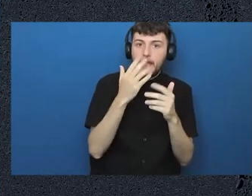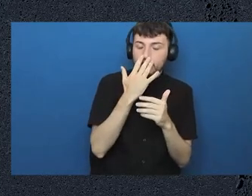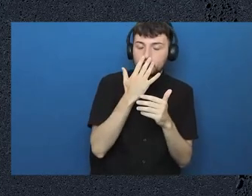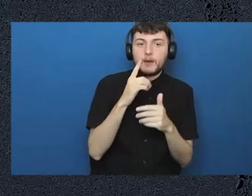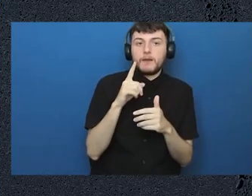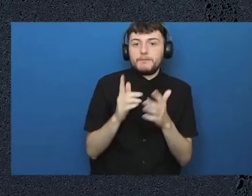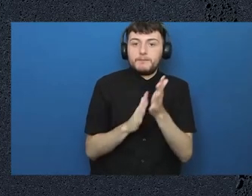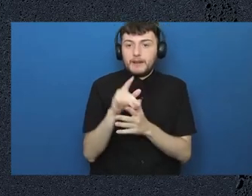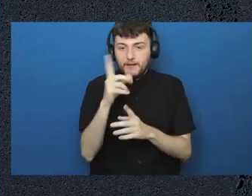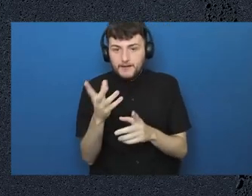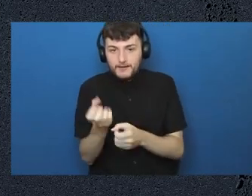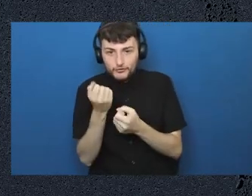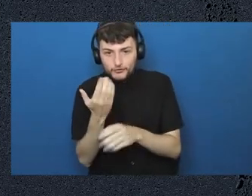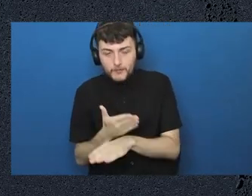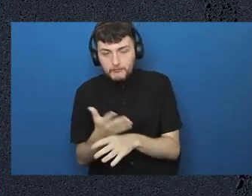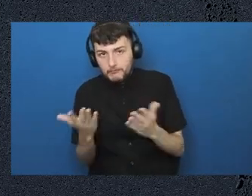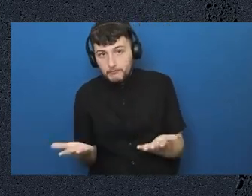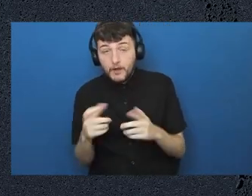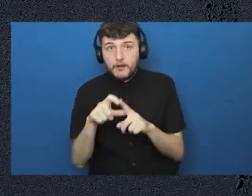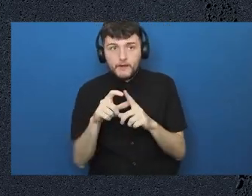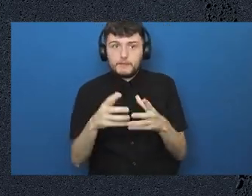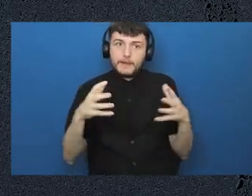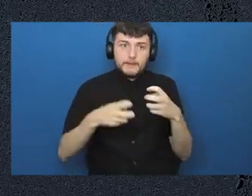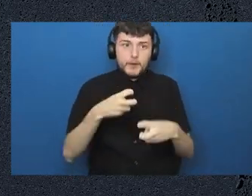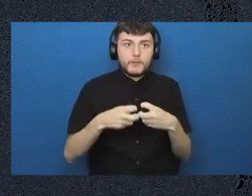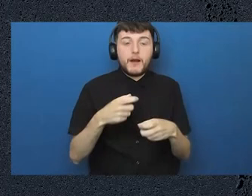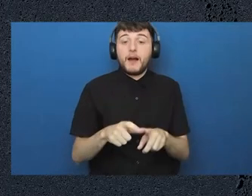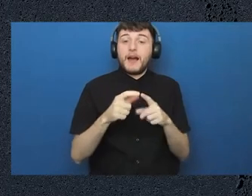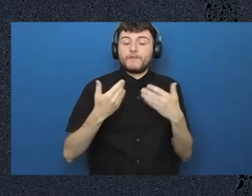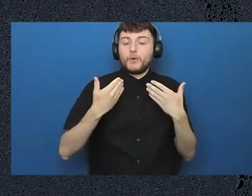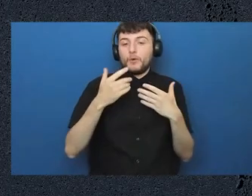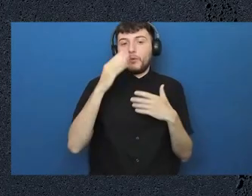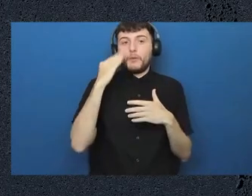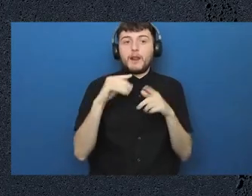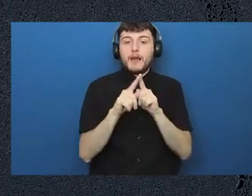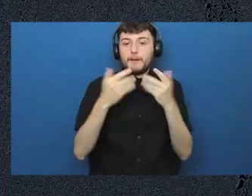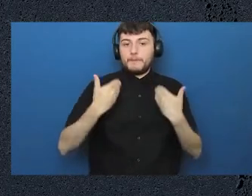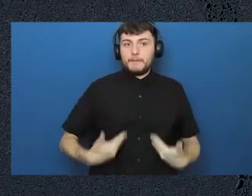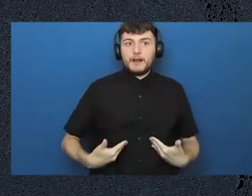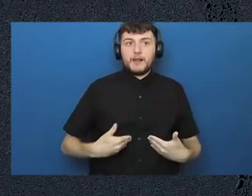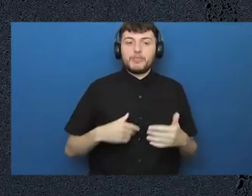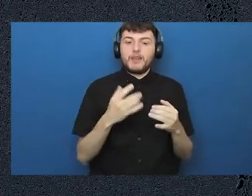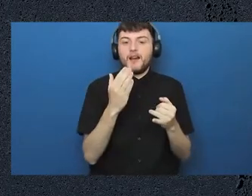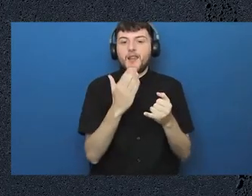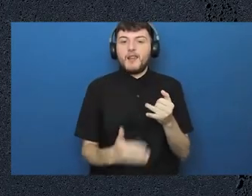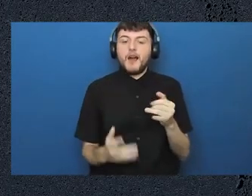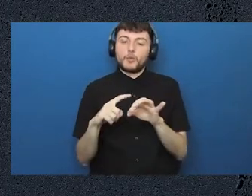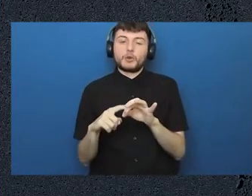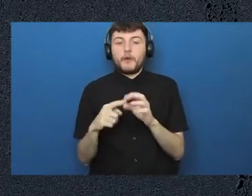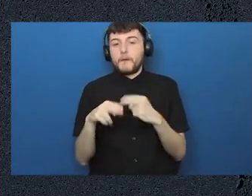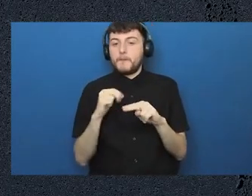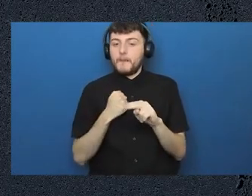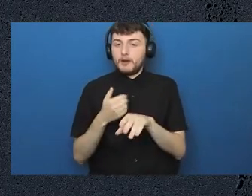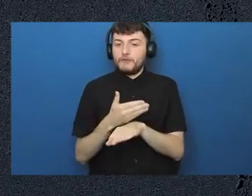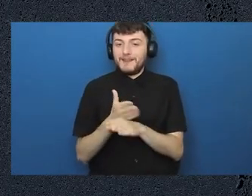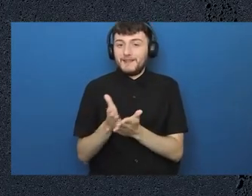it's a problem for women like me and some other women in the room who are in the last quarter of their career. I also think it's a problem for women